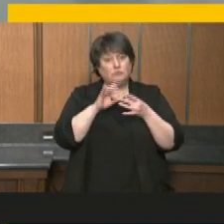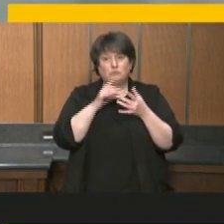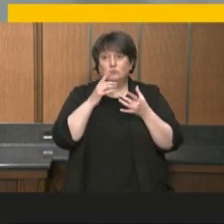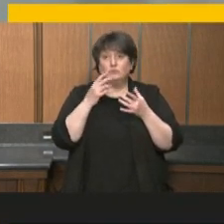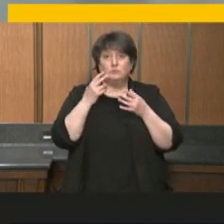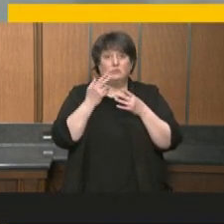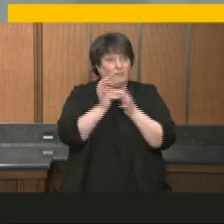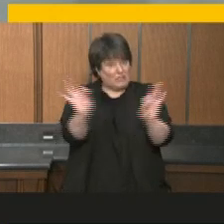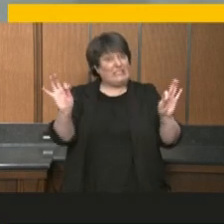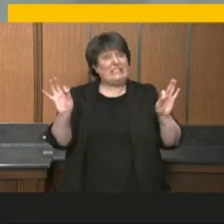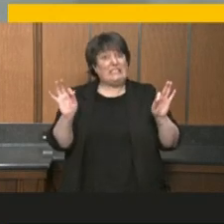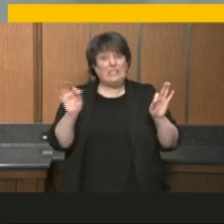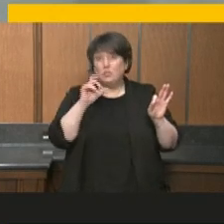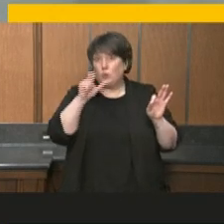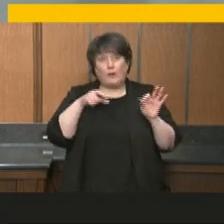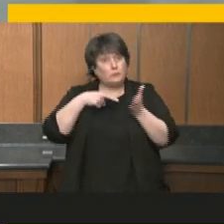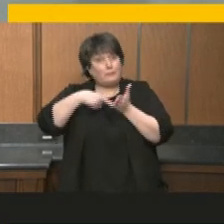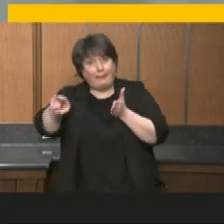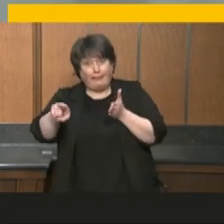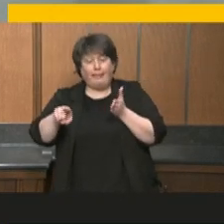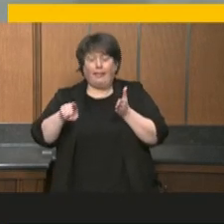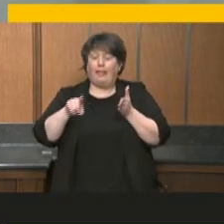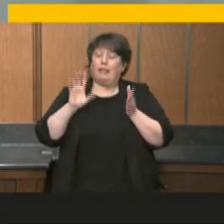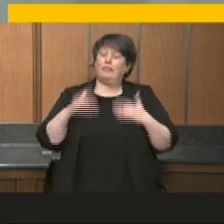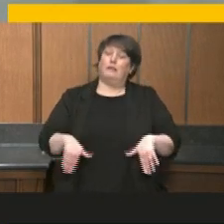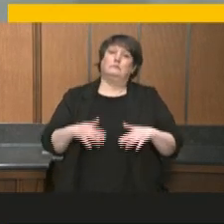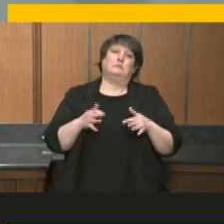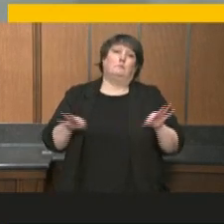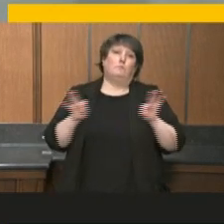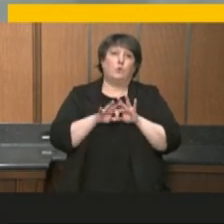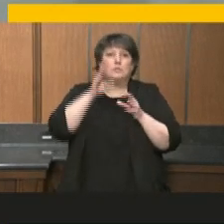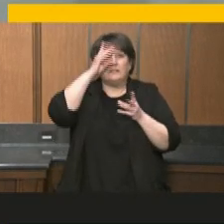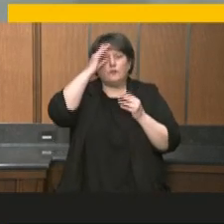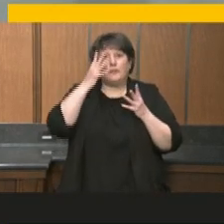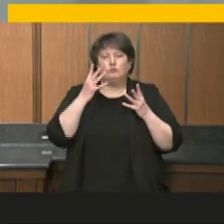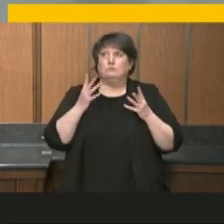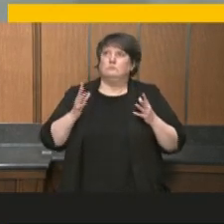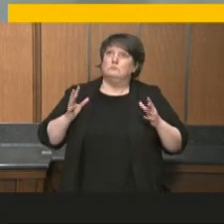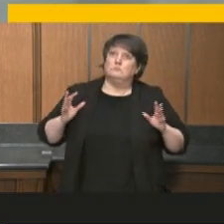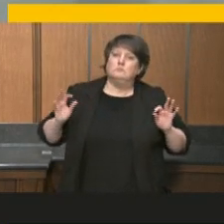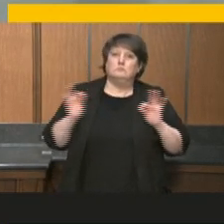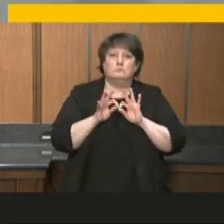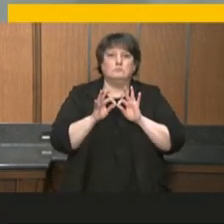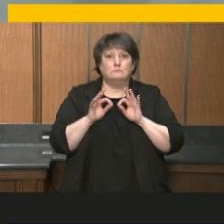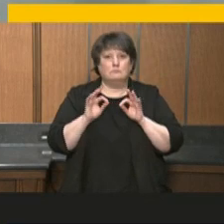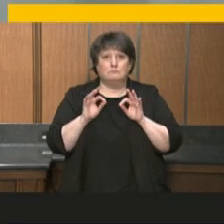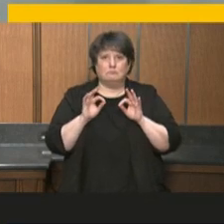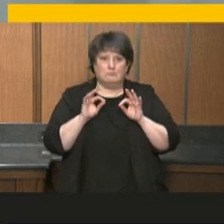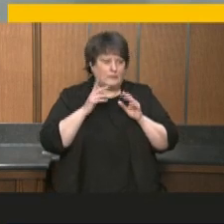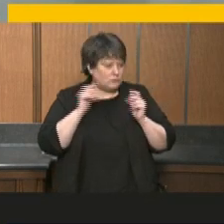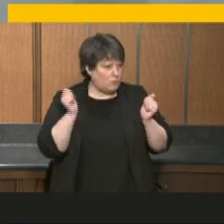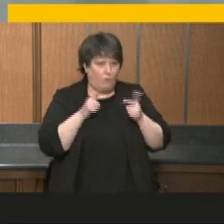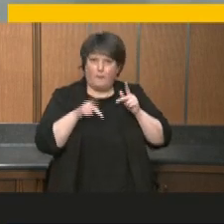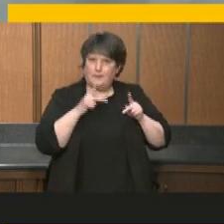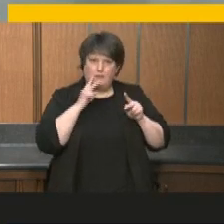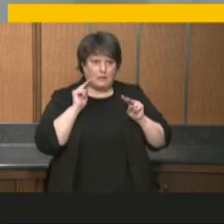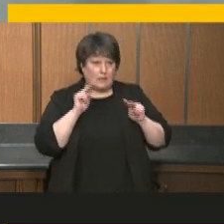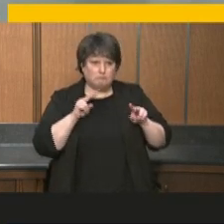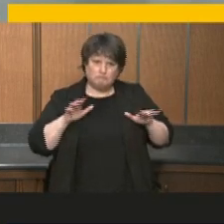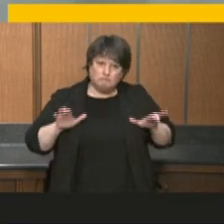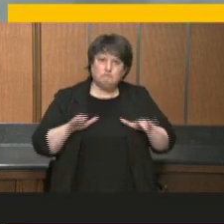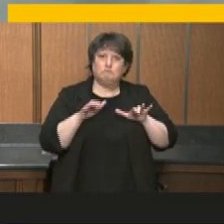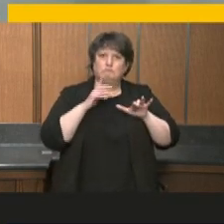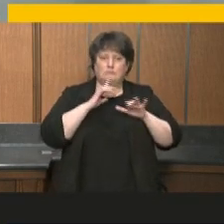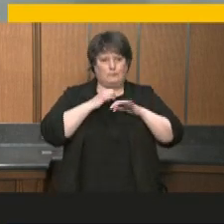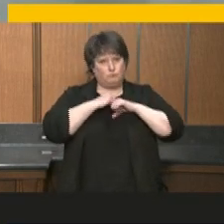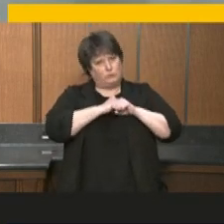free without a paywall is critically important, because we're all going to be able to do our things more effectively and to protect